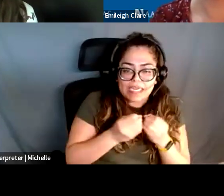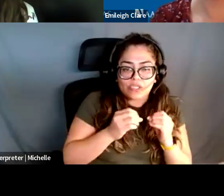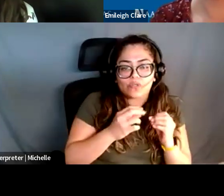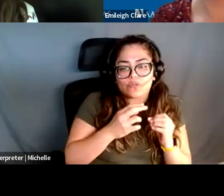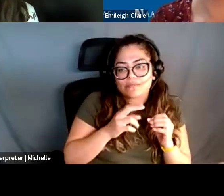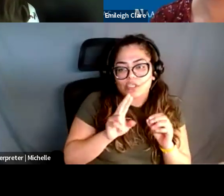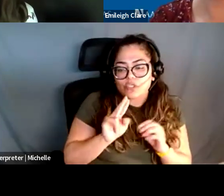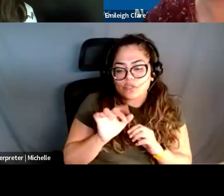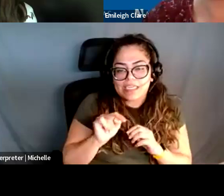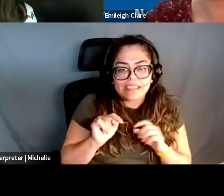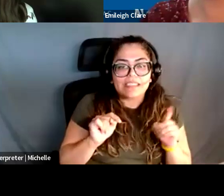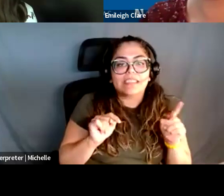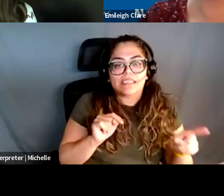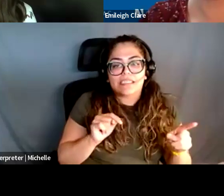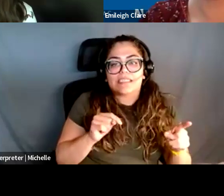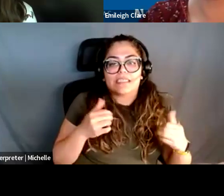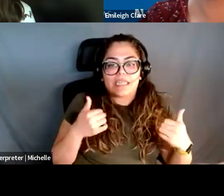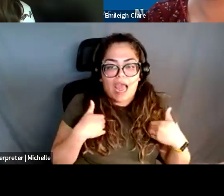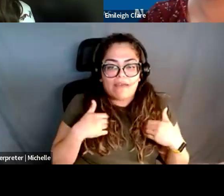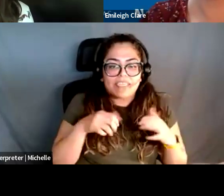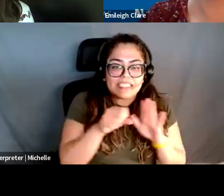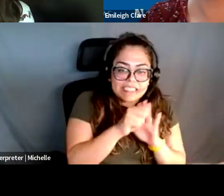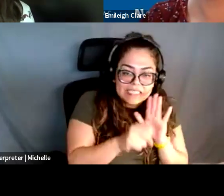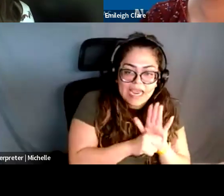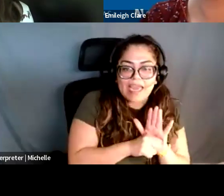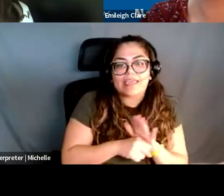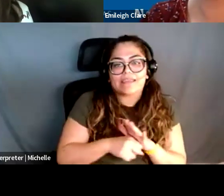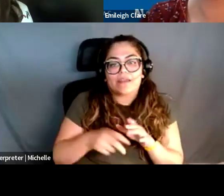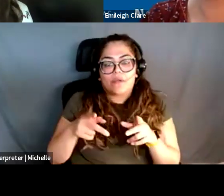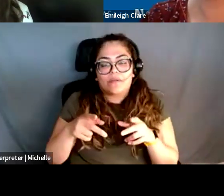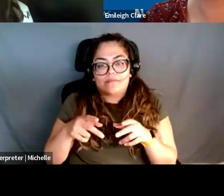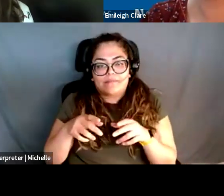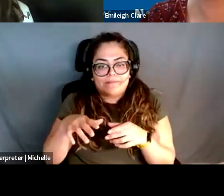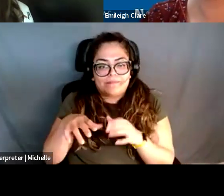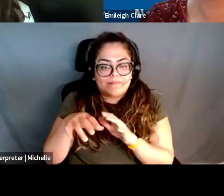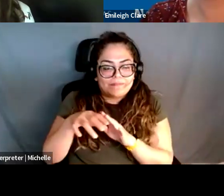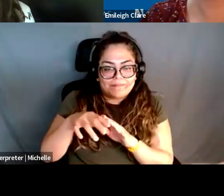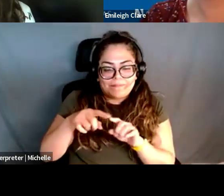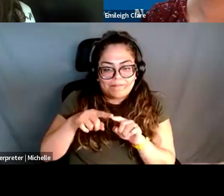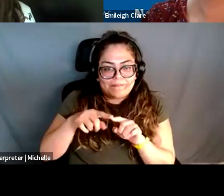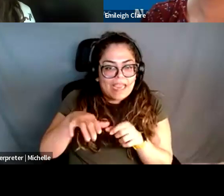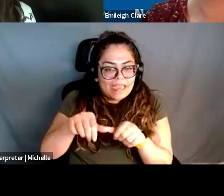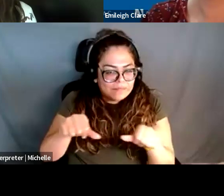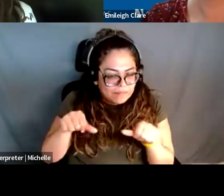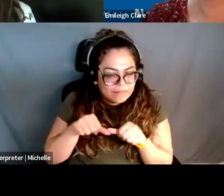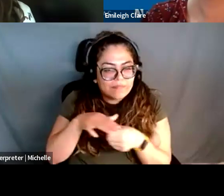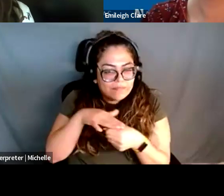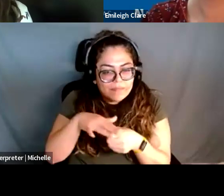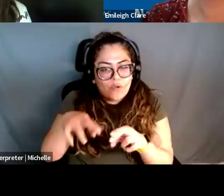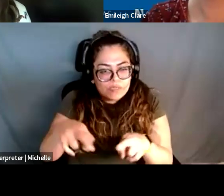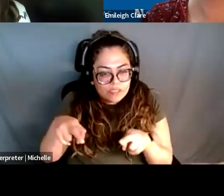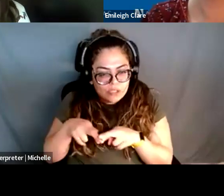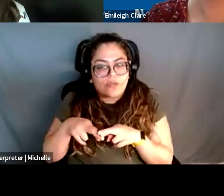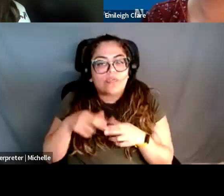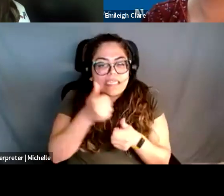provincial chapters, and our regional sections, as well as over 30 working groups. So each of those has its own executive board